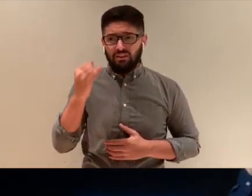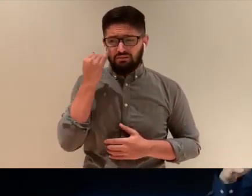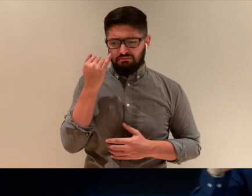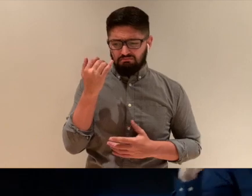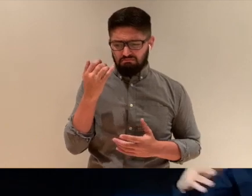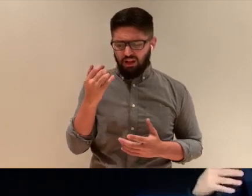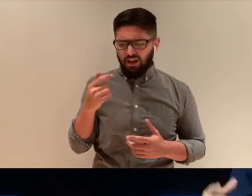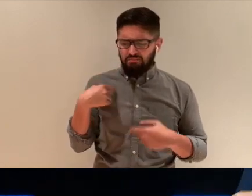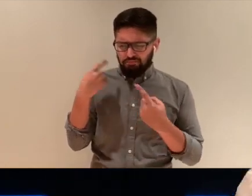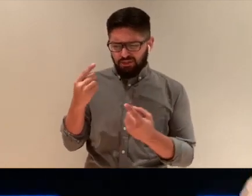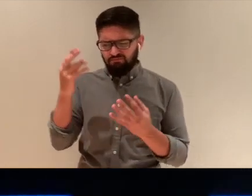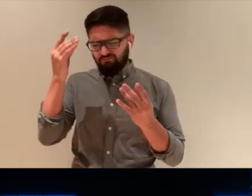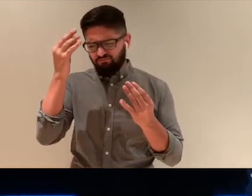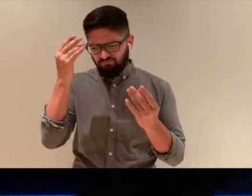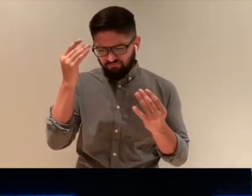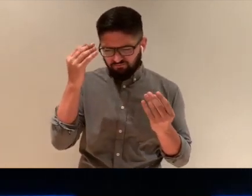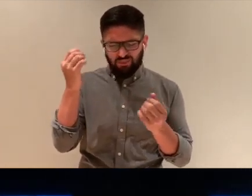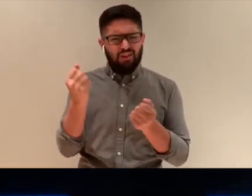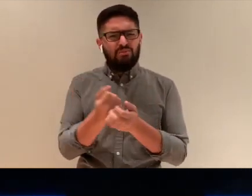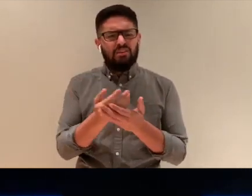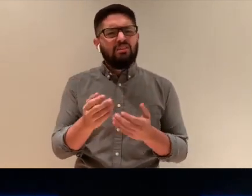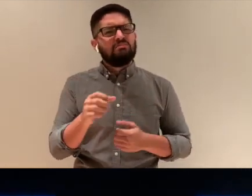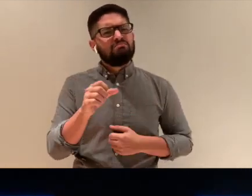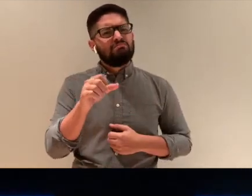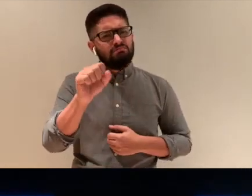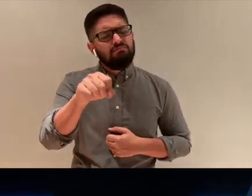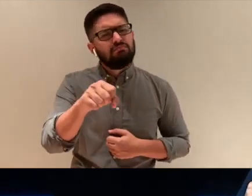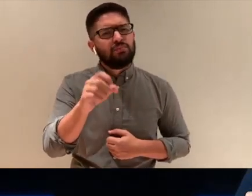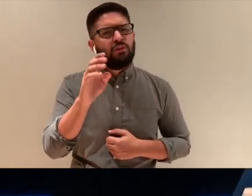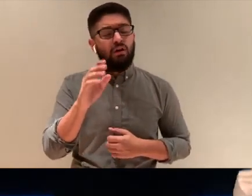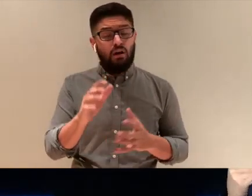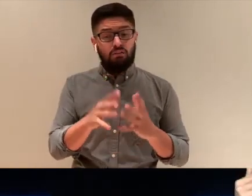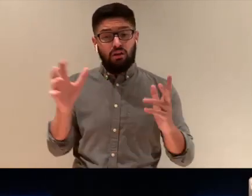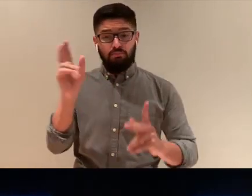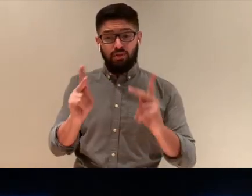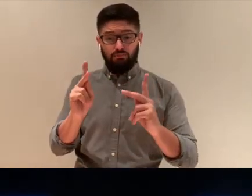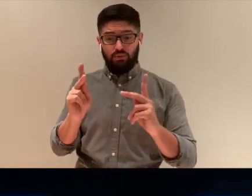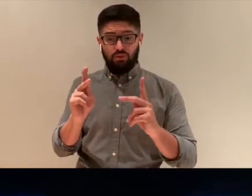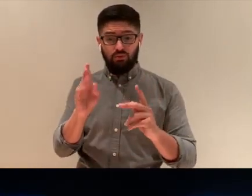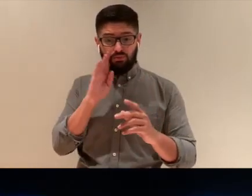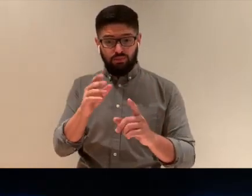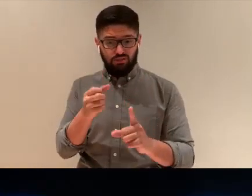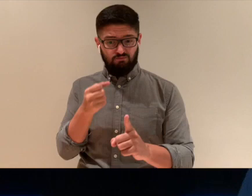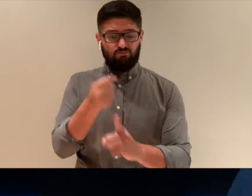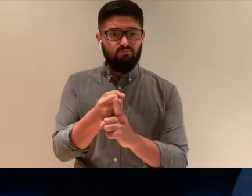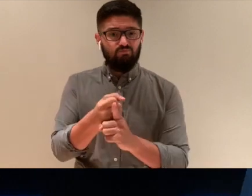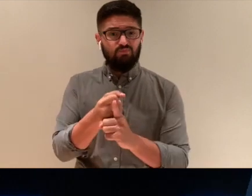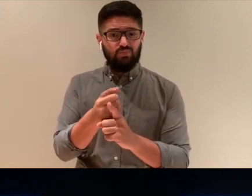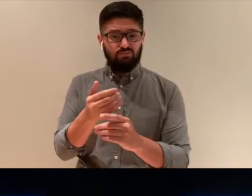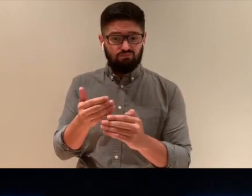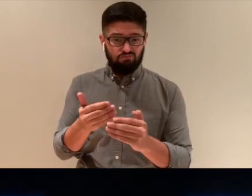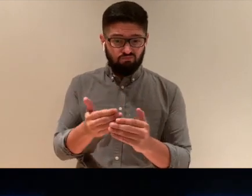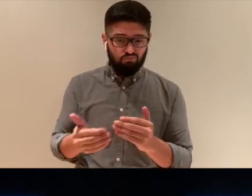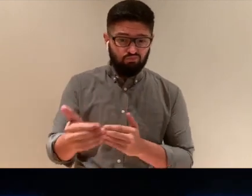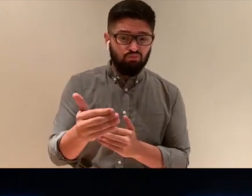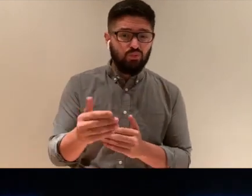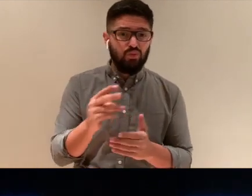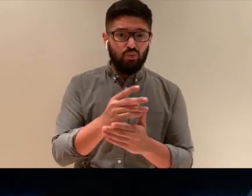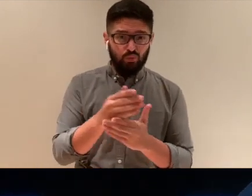You know, as I've just been processing and just really just thinking through all this, yes, there's going to be a lot of people affected during these upcoming